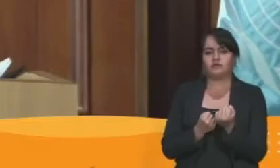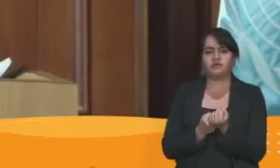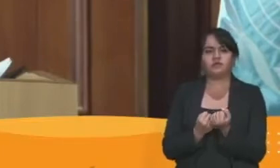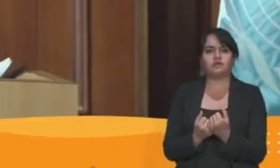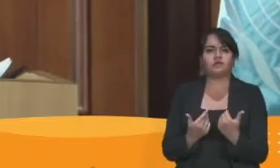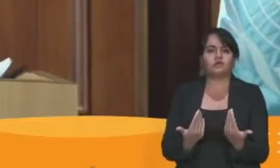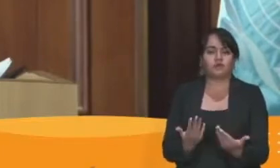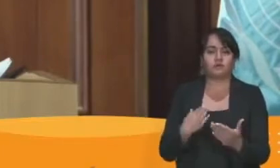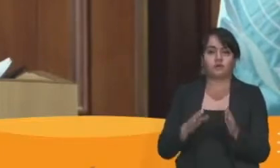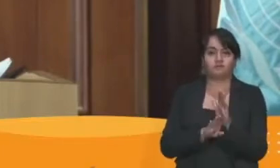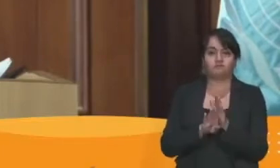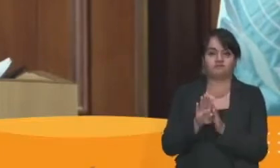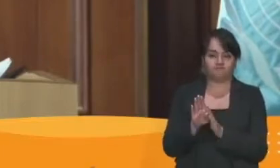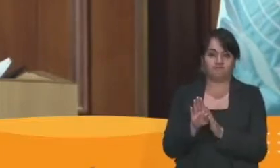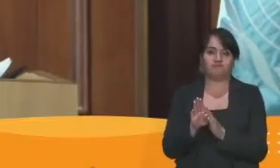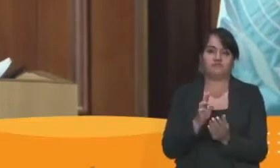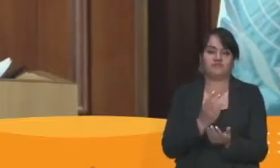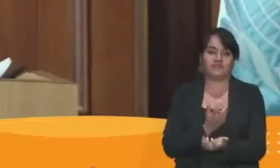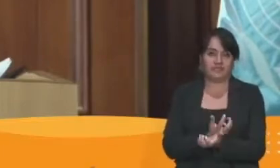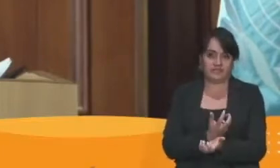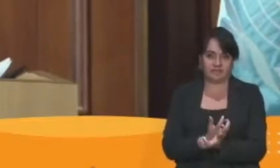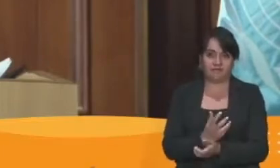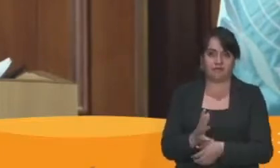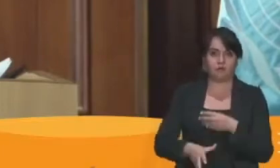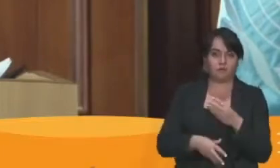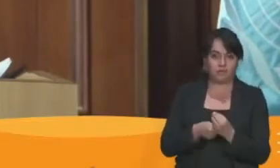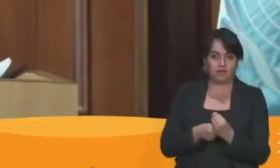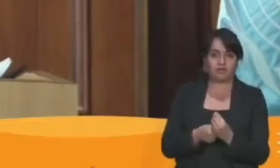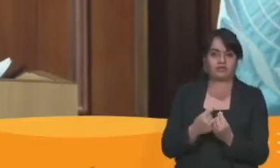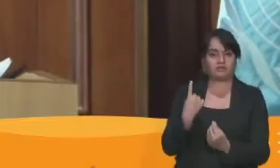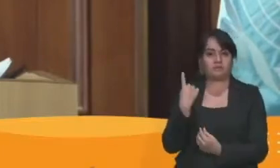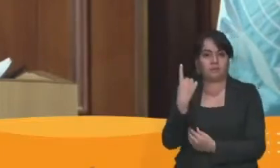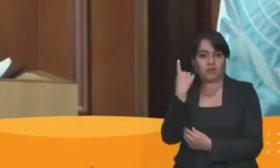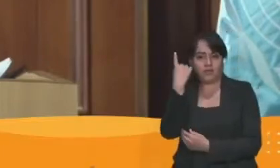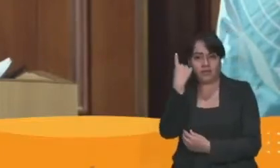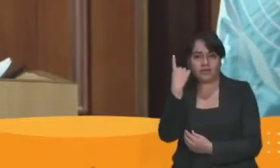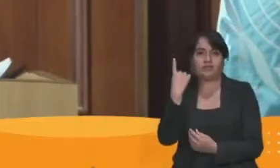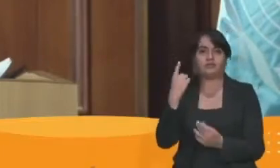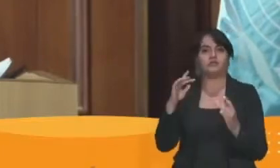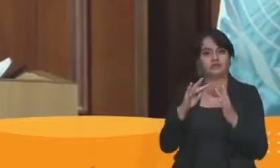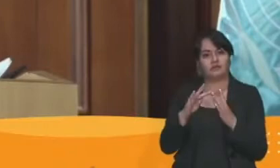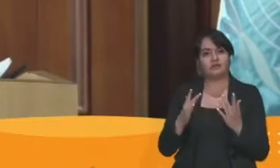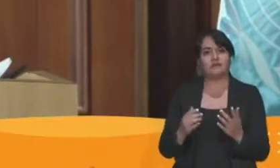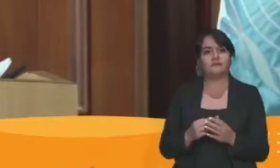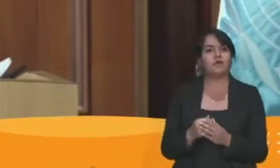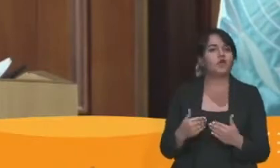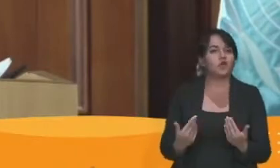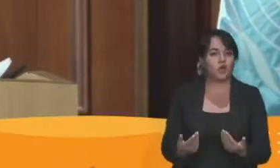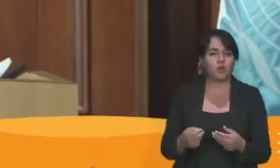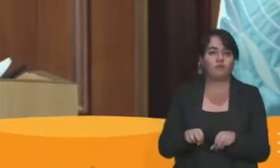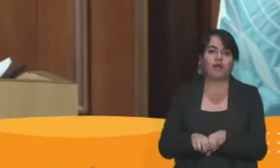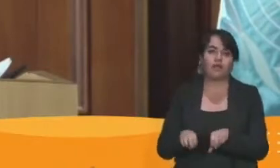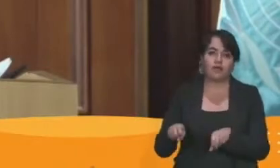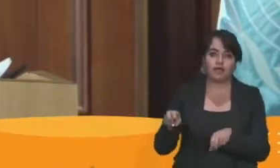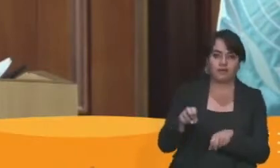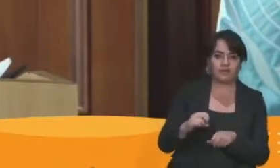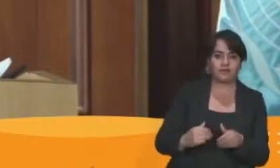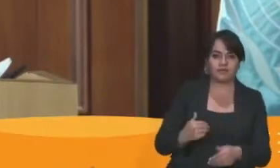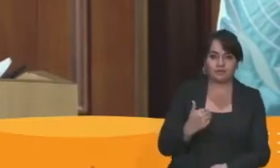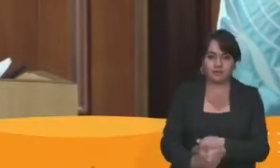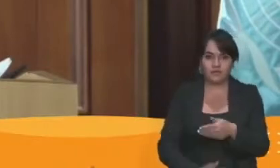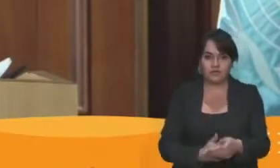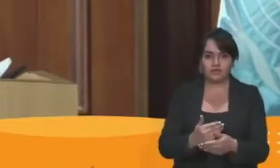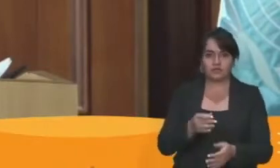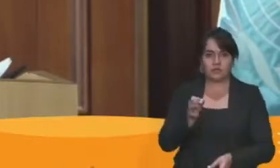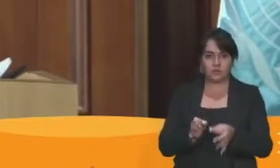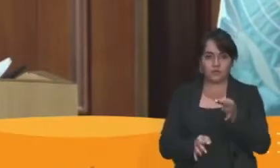the investigation of or research, scientific research, and the judicial one, so we can capture more and advance